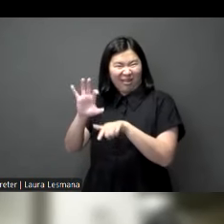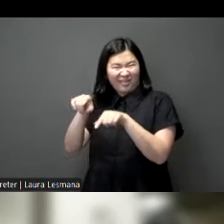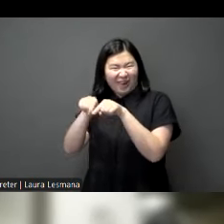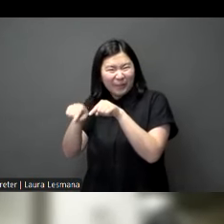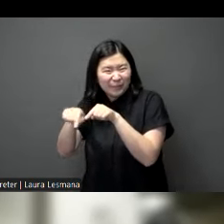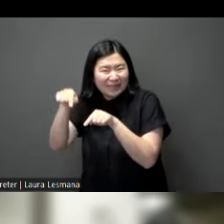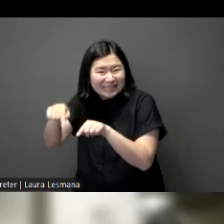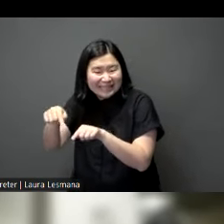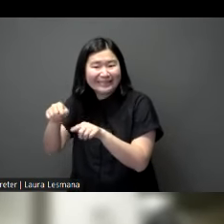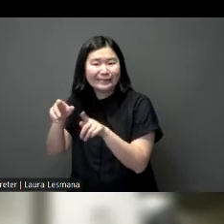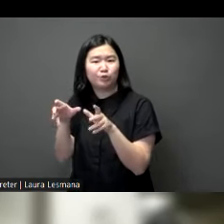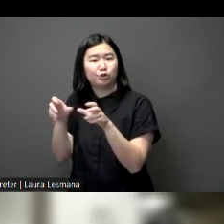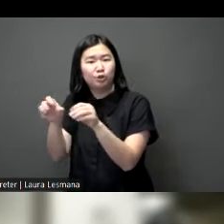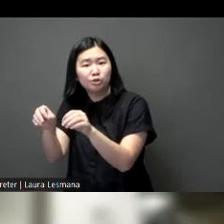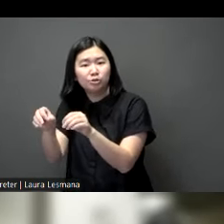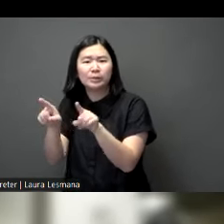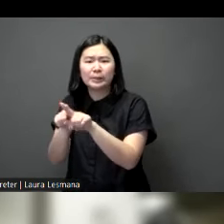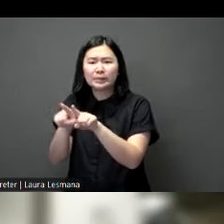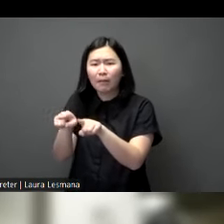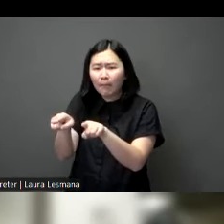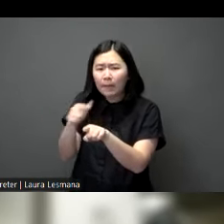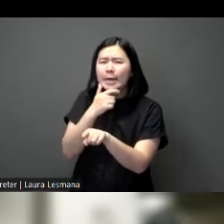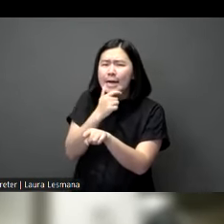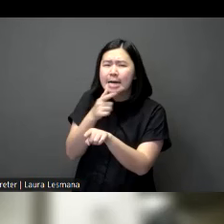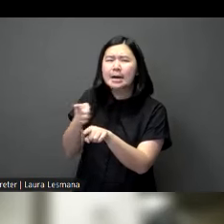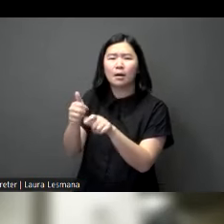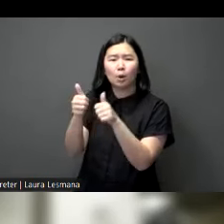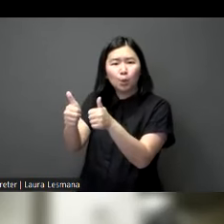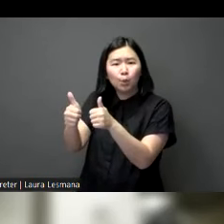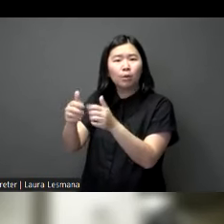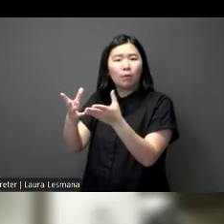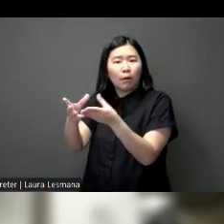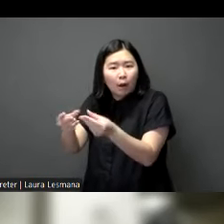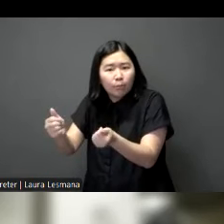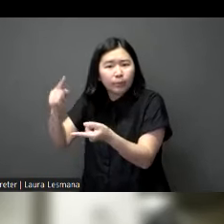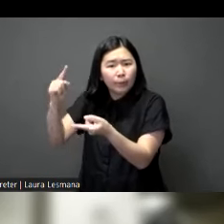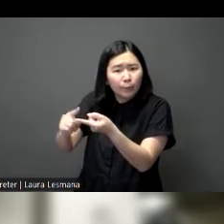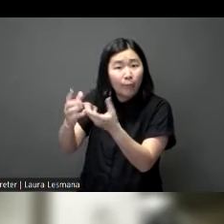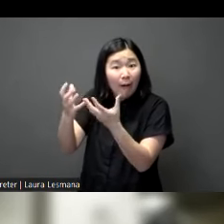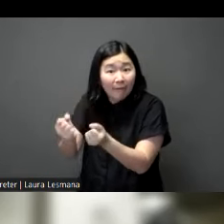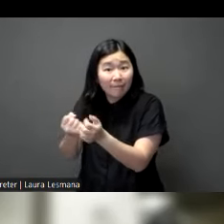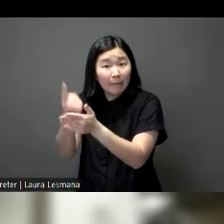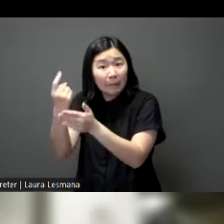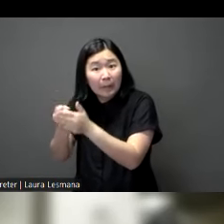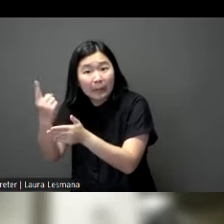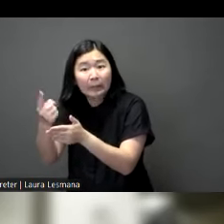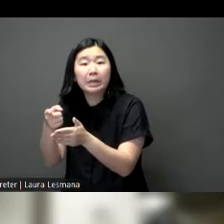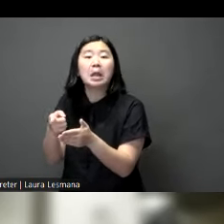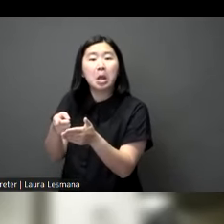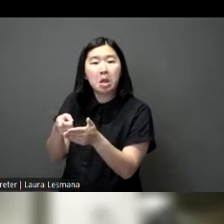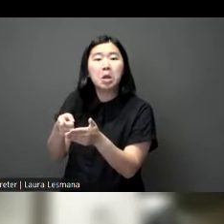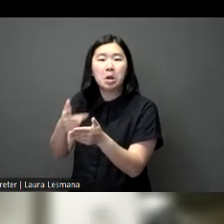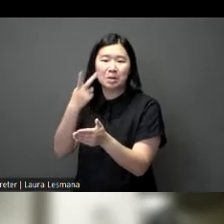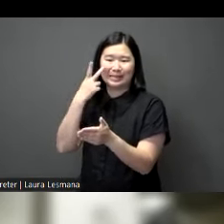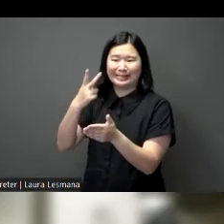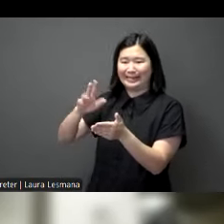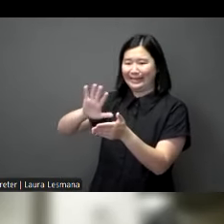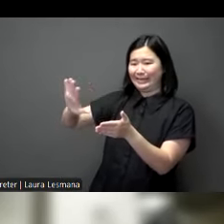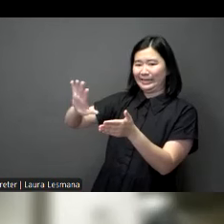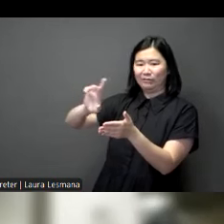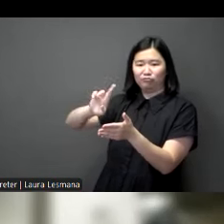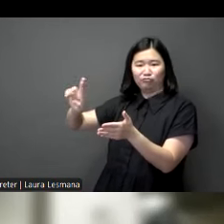papilloma virus, human papilloma virus. We also have need to work with the tools that will allow